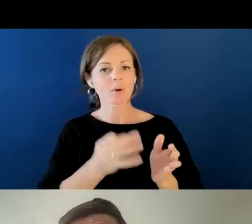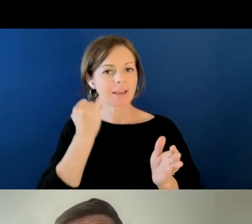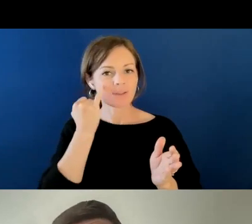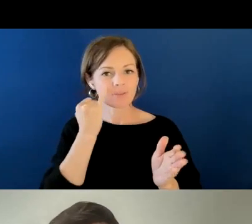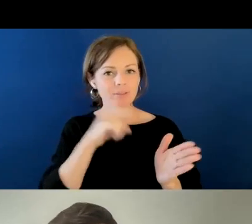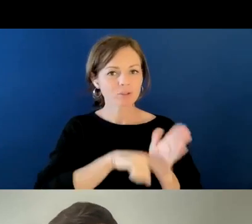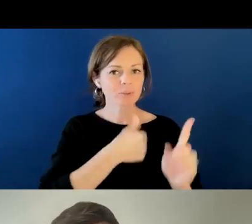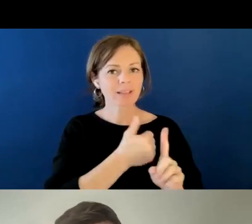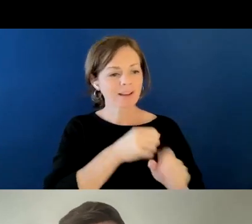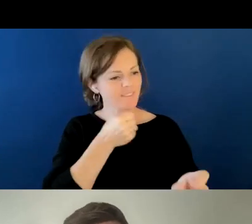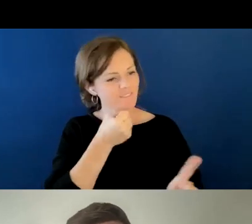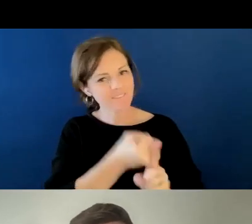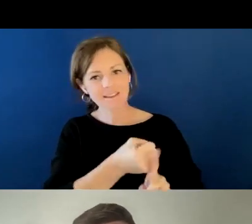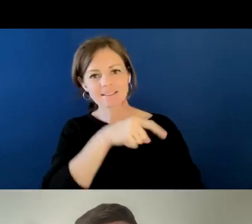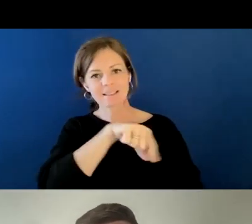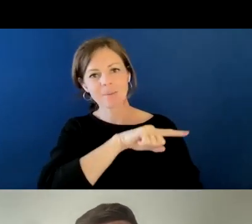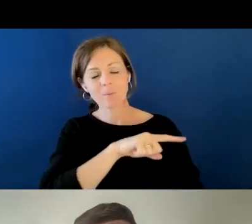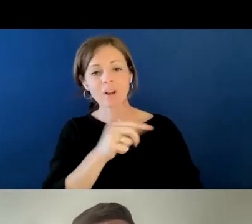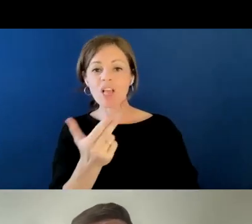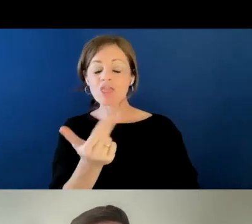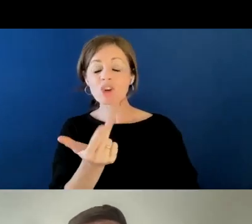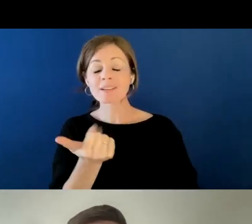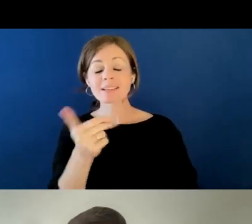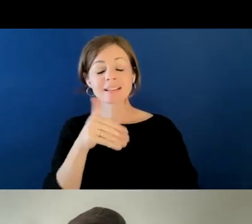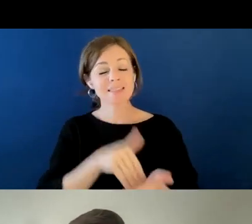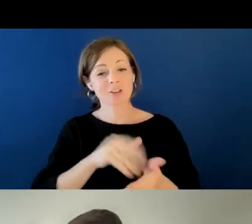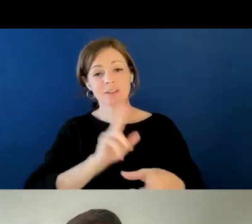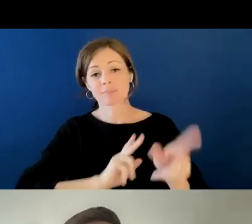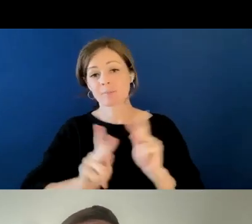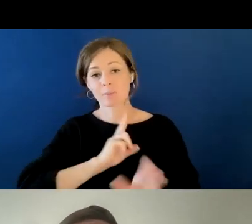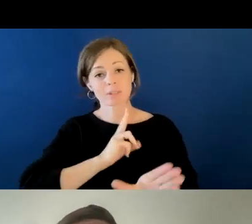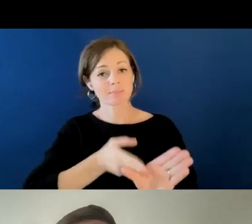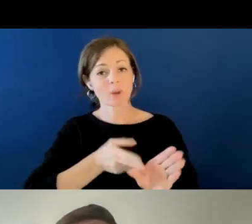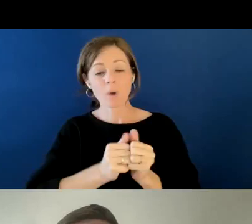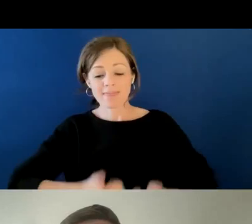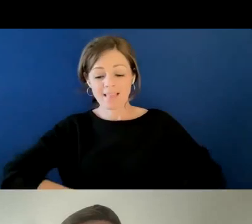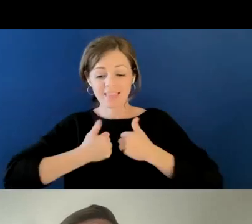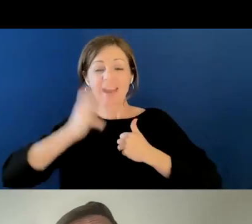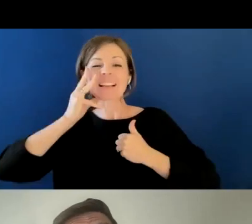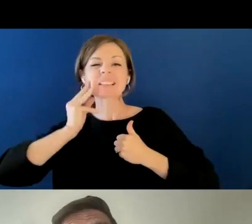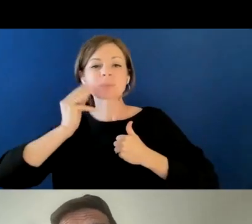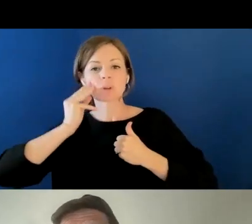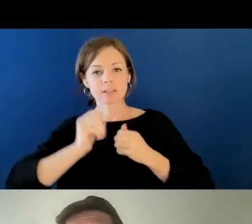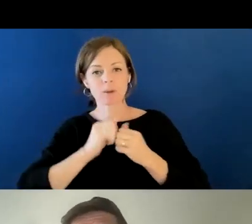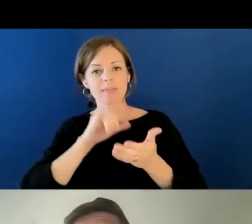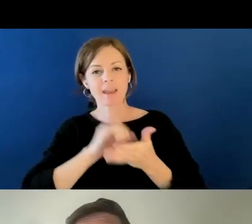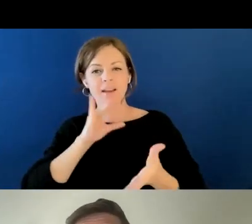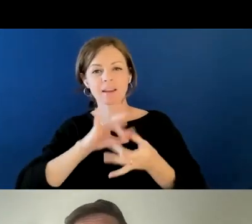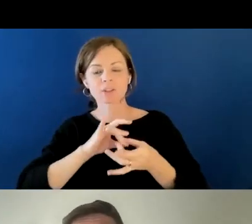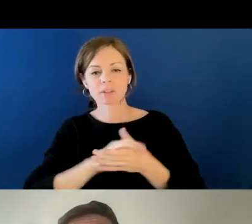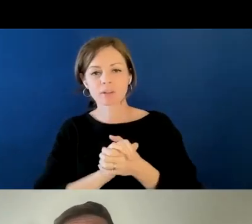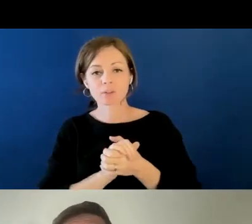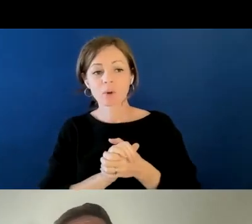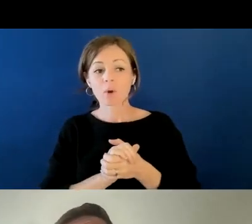almost 13,000 participating in our study, right? That lived experience and that close connection. So what's really great about that